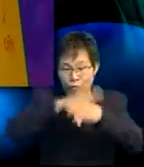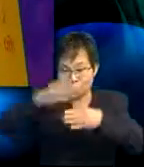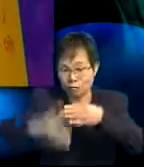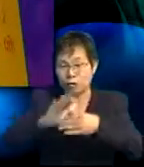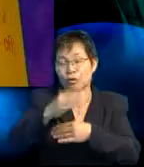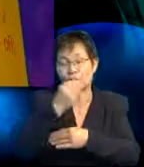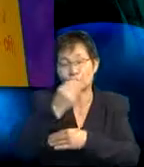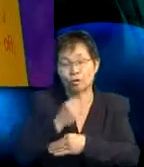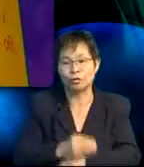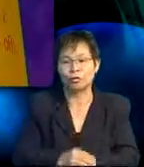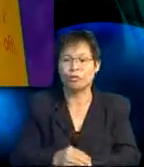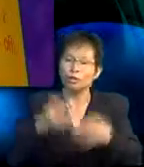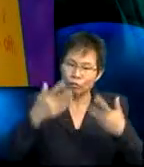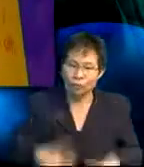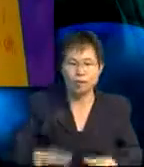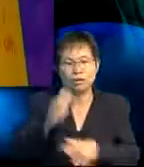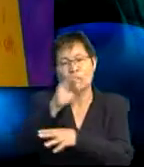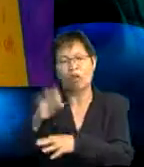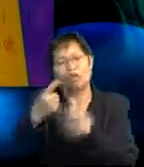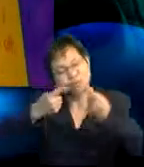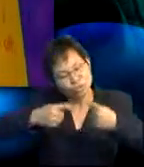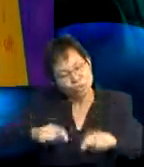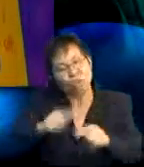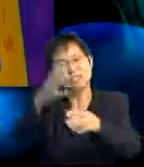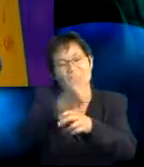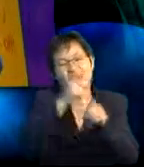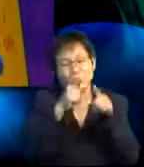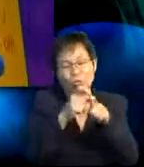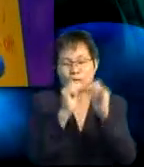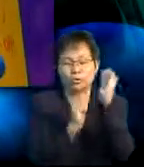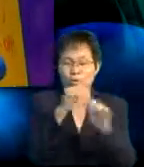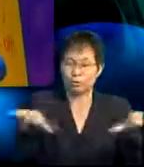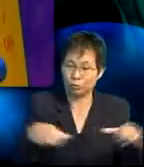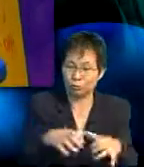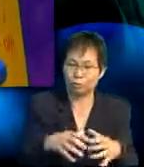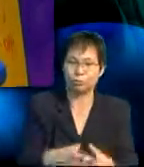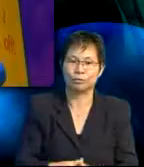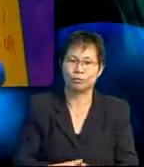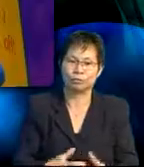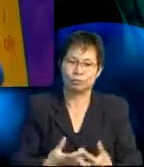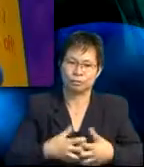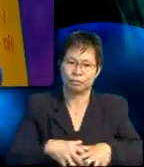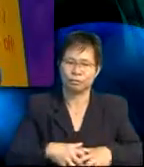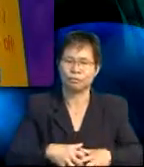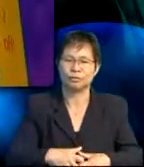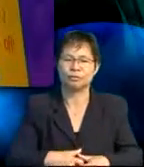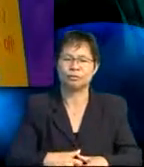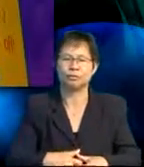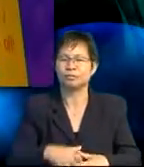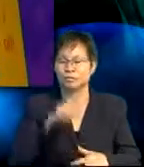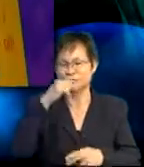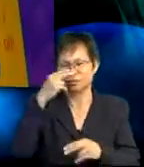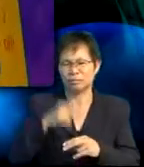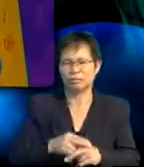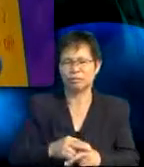eat it up. Well, finishing off is what I'm trying to get the word machine to do. But it doesn't seem in the mood